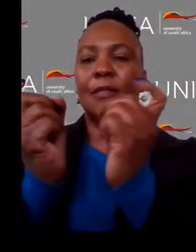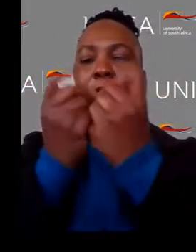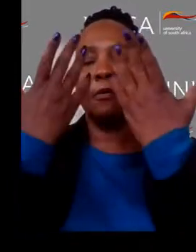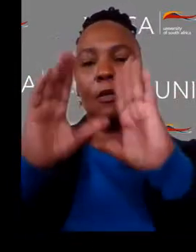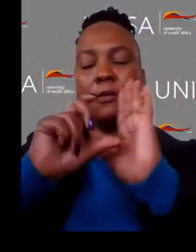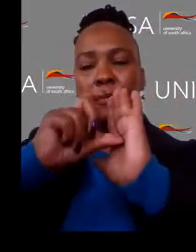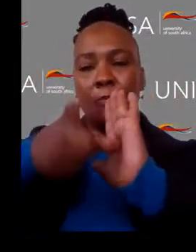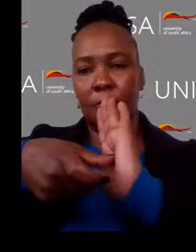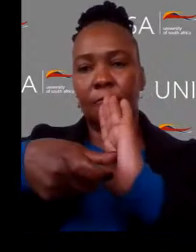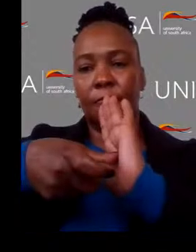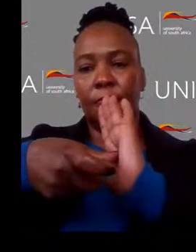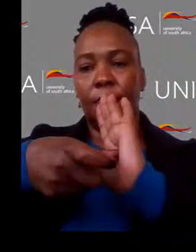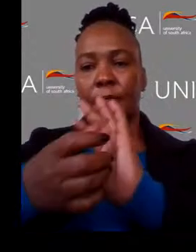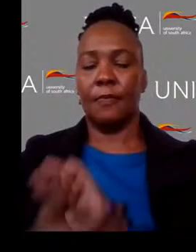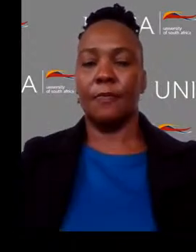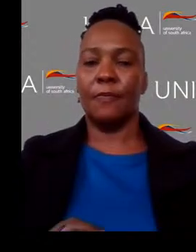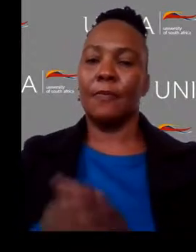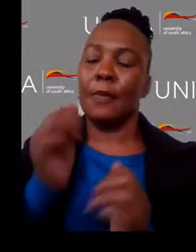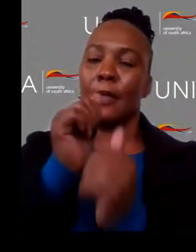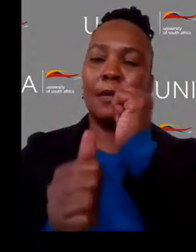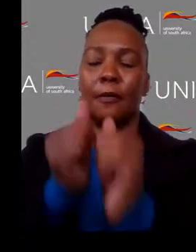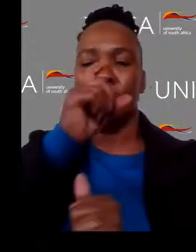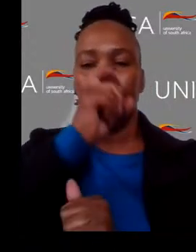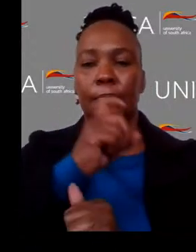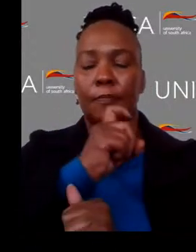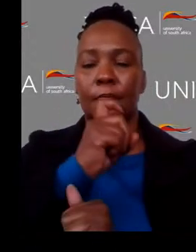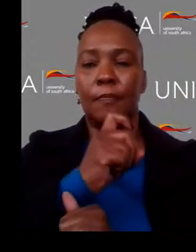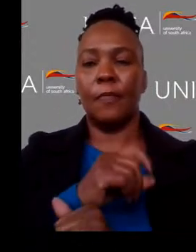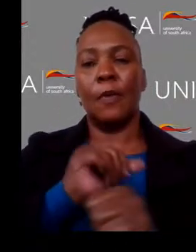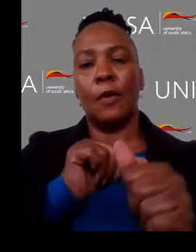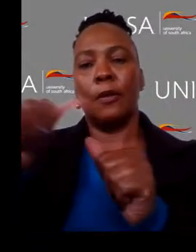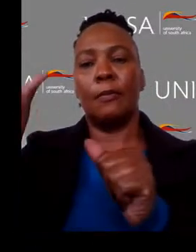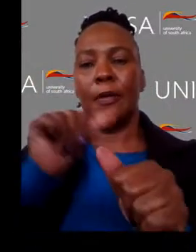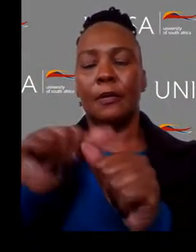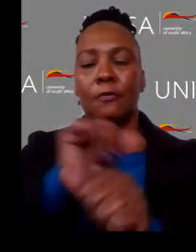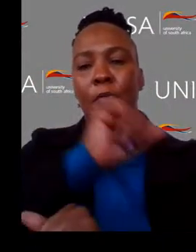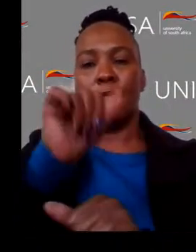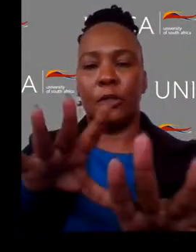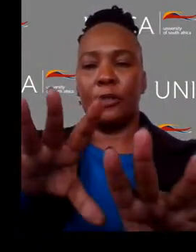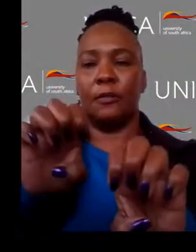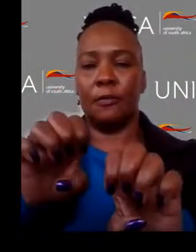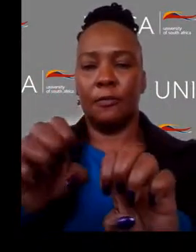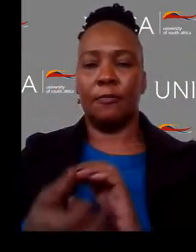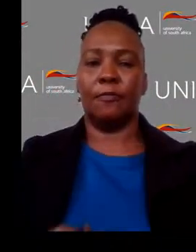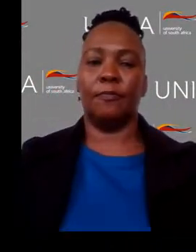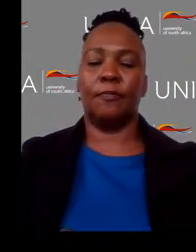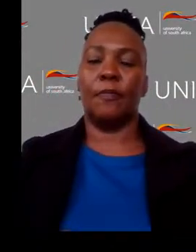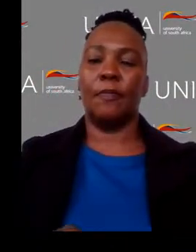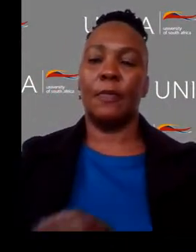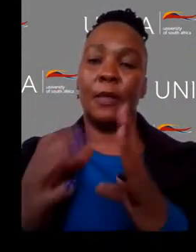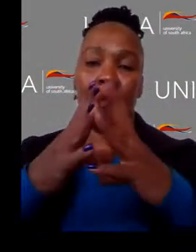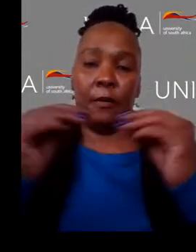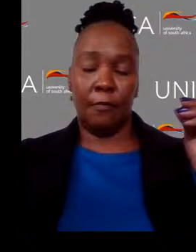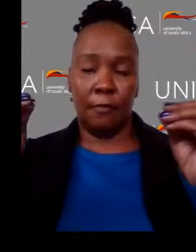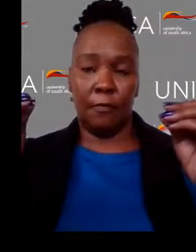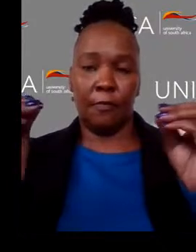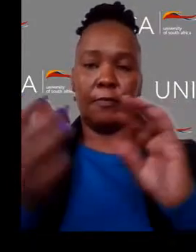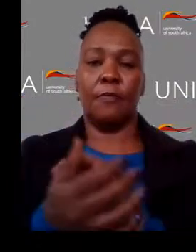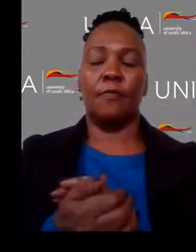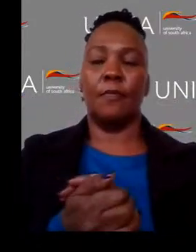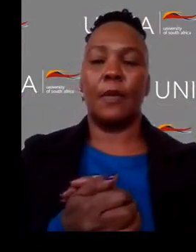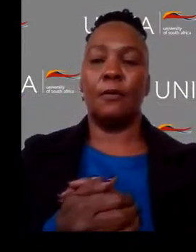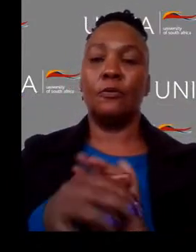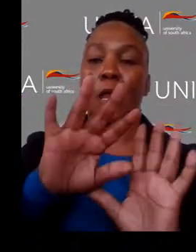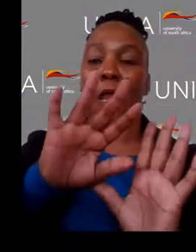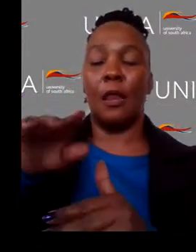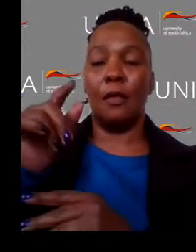disabilities. And ladies and gentlemen, I wish you all the best with your exams. In conclusion, I'd like to leave you with a